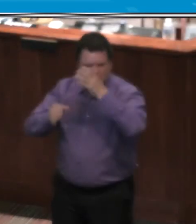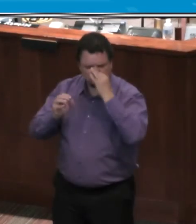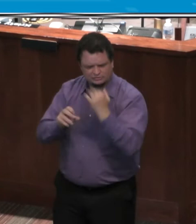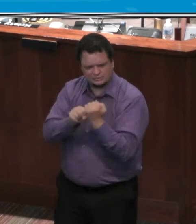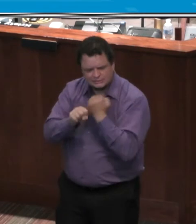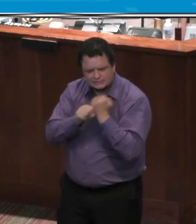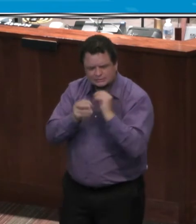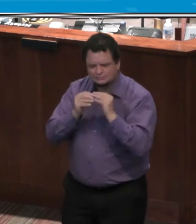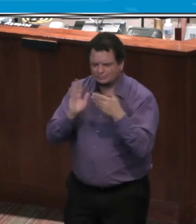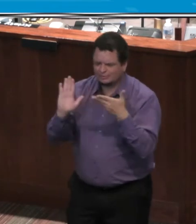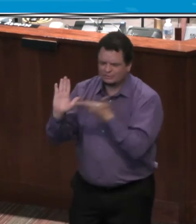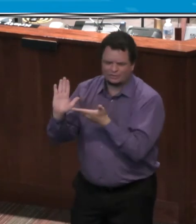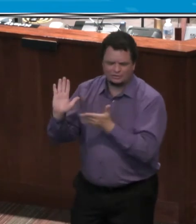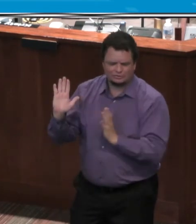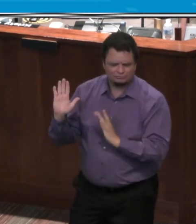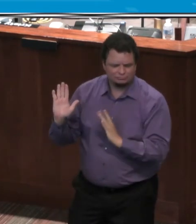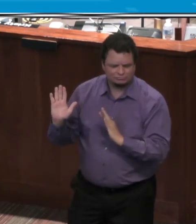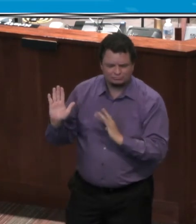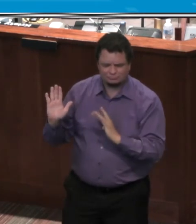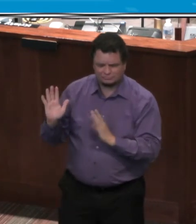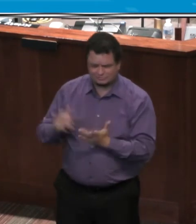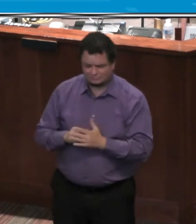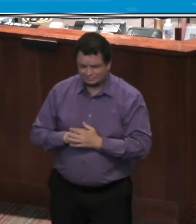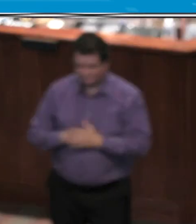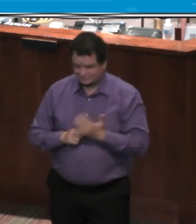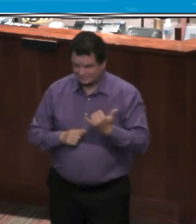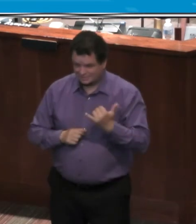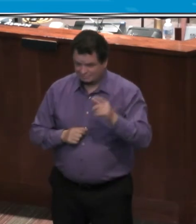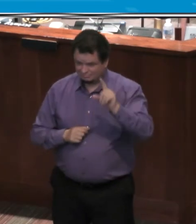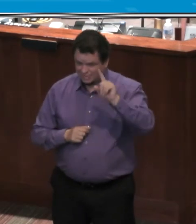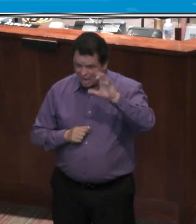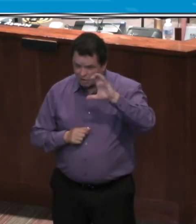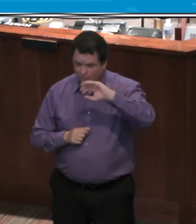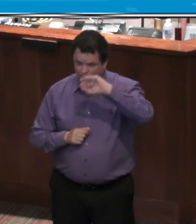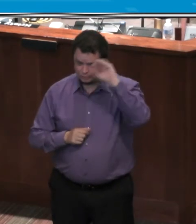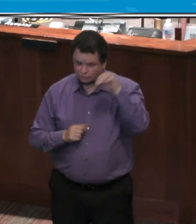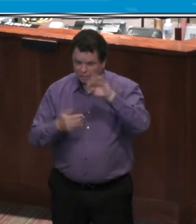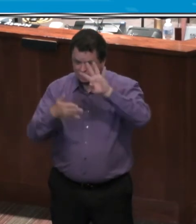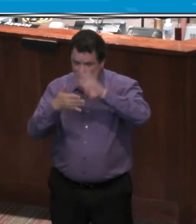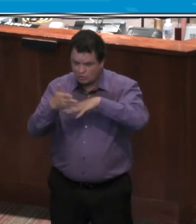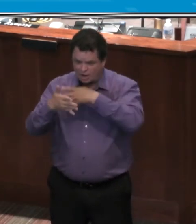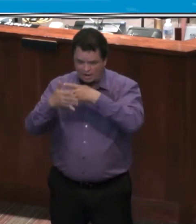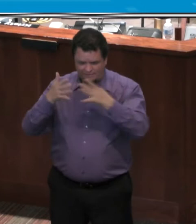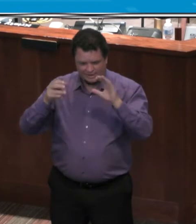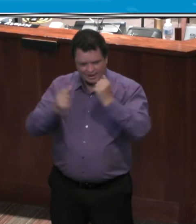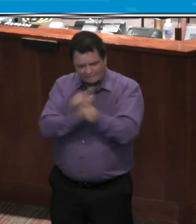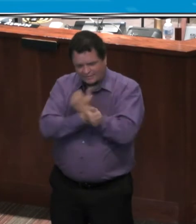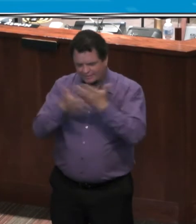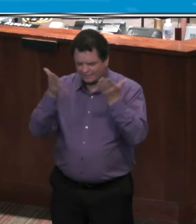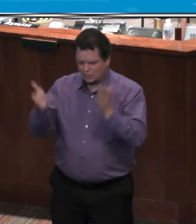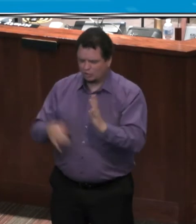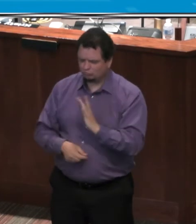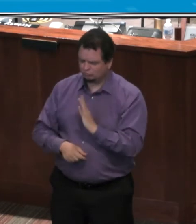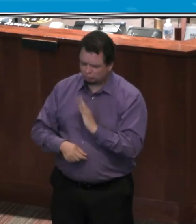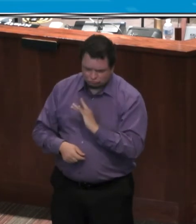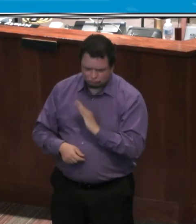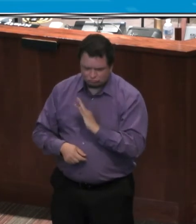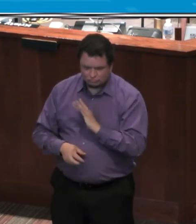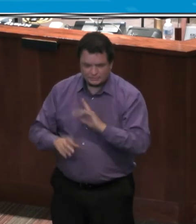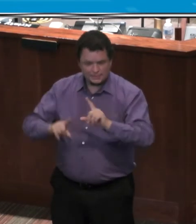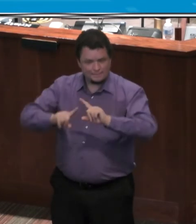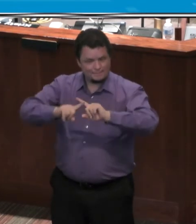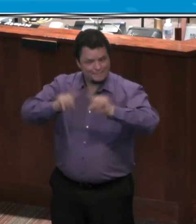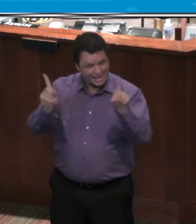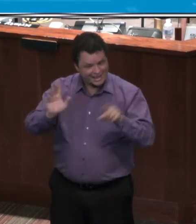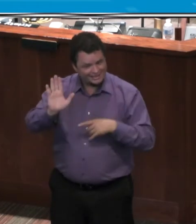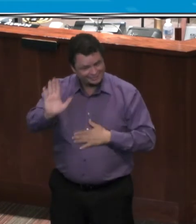100% graph, and it's very useful for the purpose that it serves here, but you have to be cautious. And for instance, if I go over that